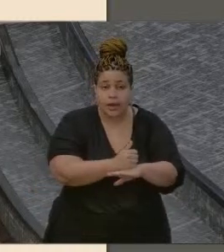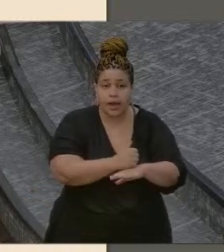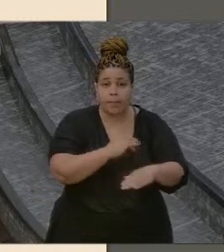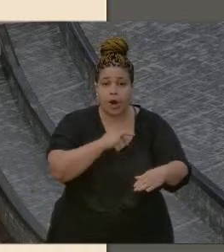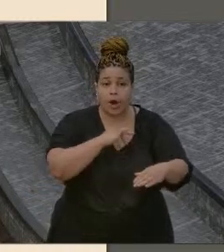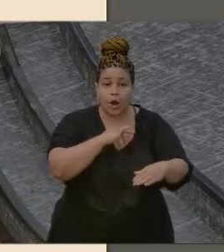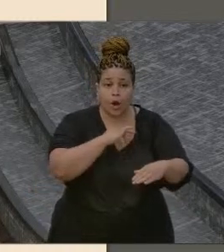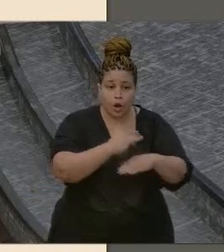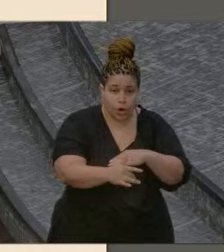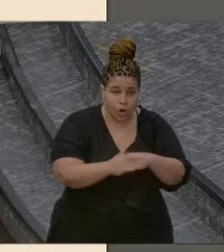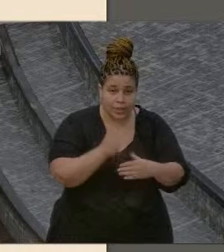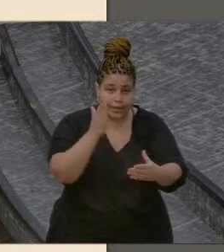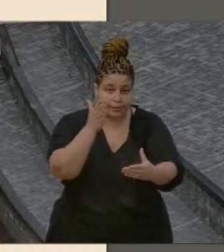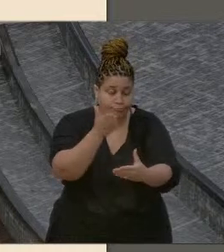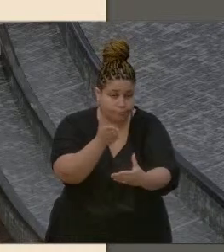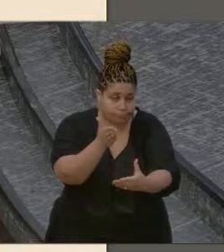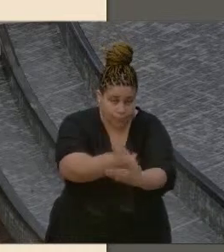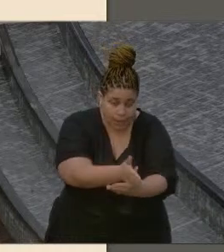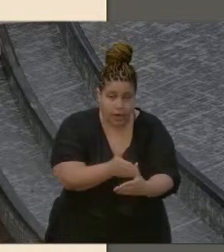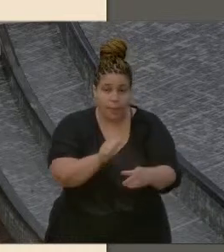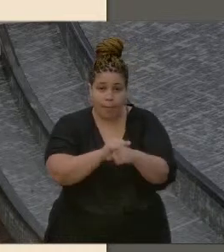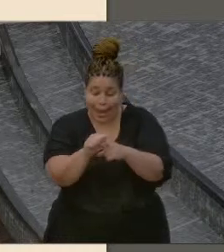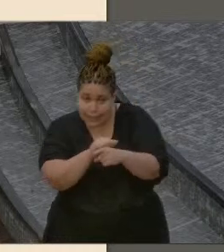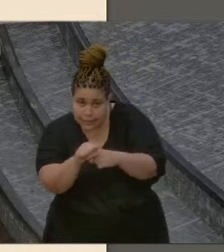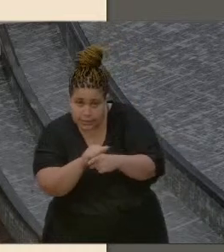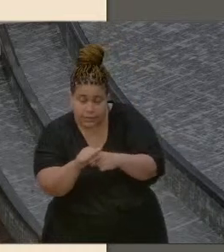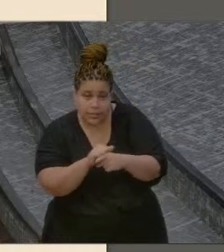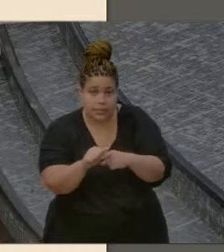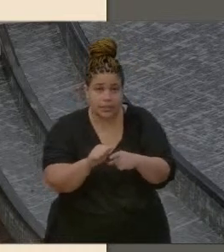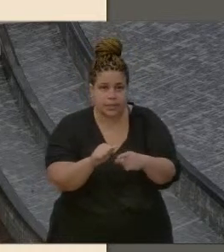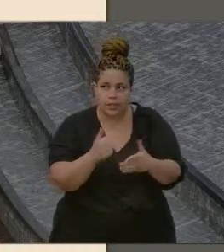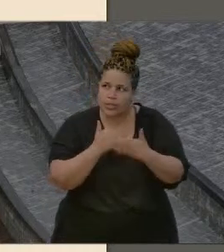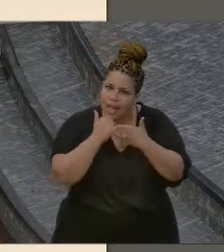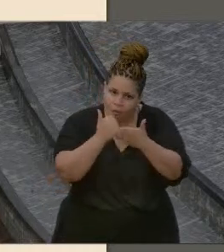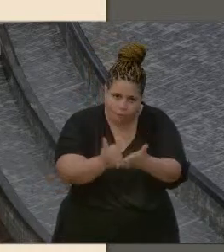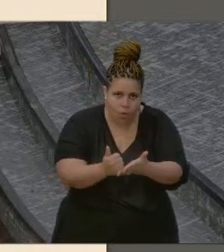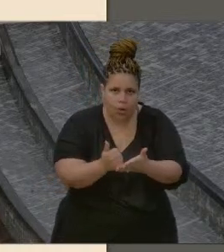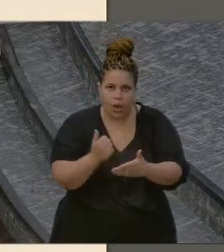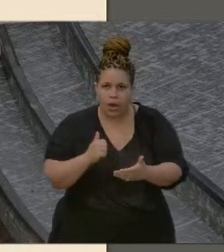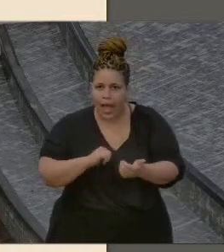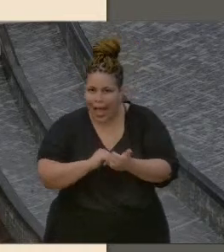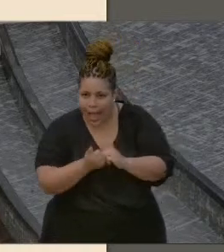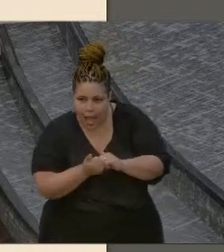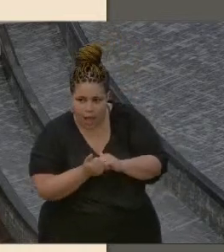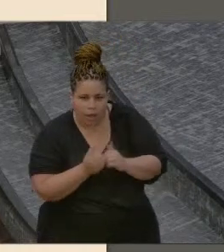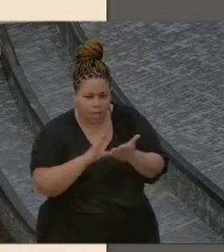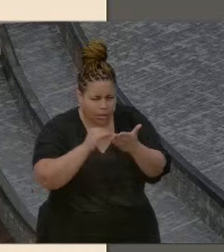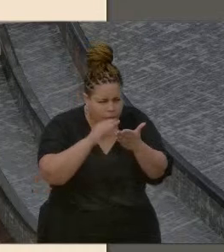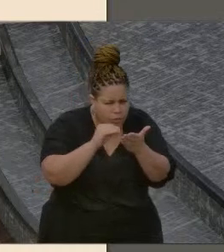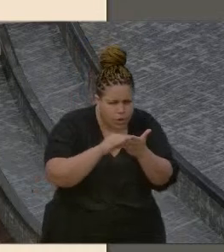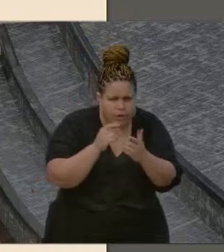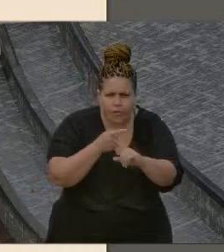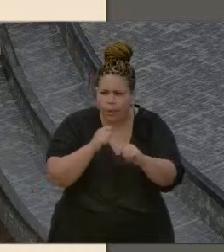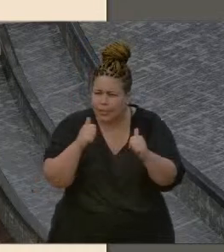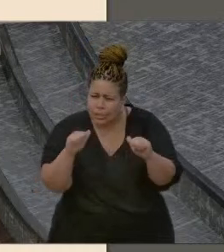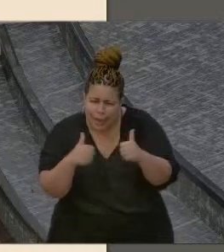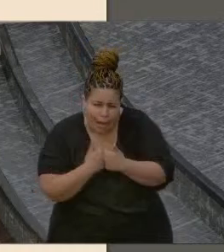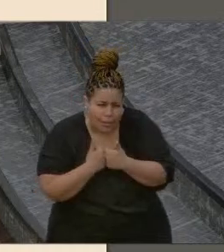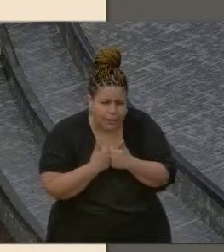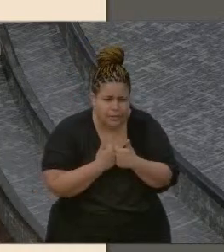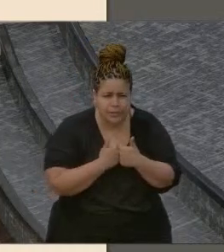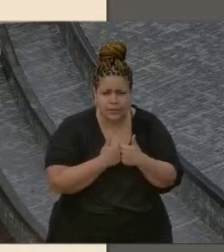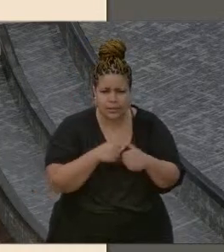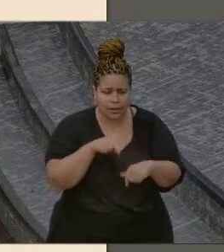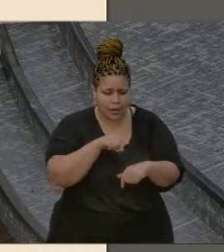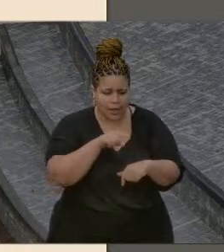it was very helpful because we started to learn from their challenges and innovations and started to make